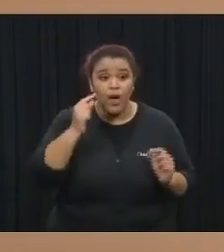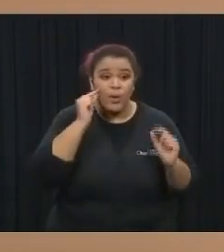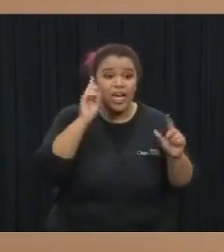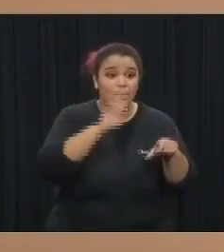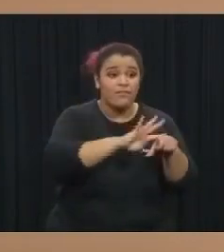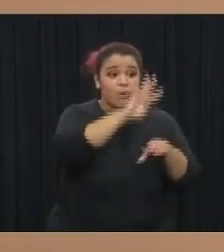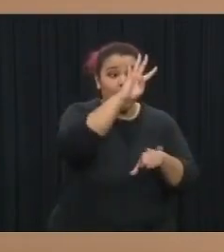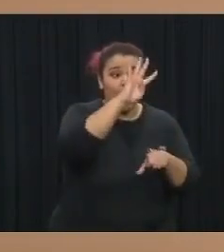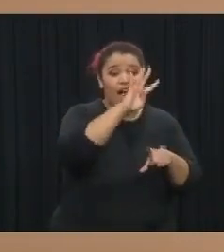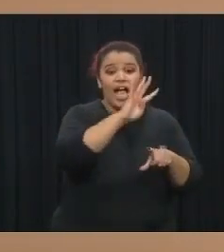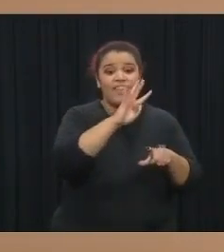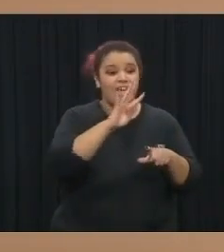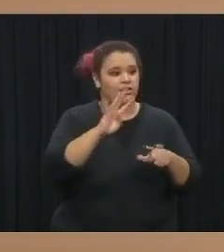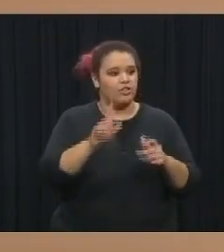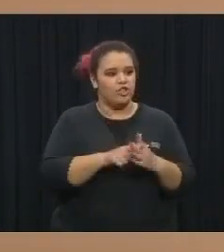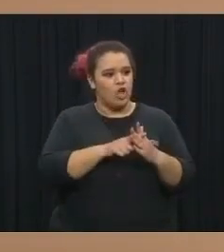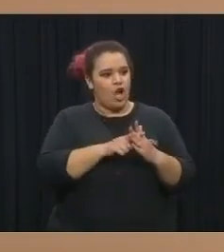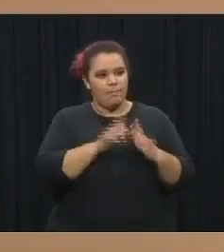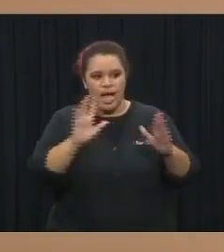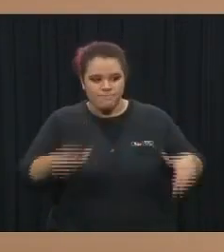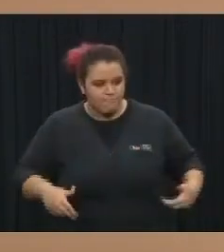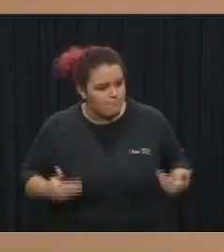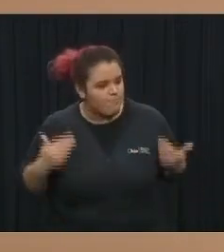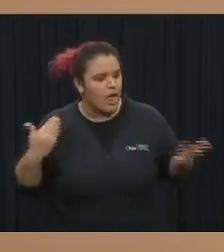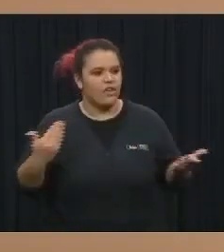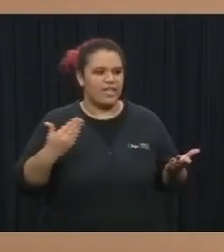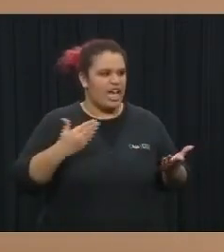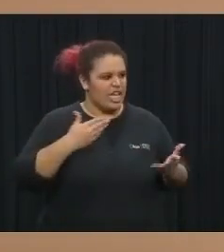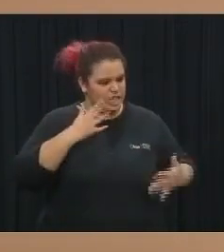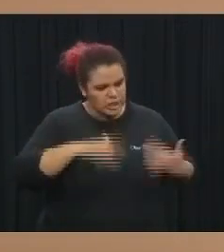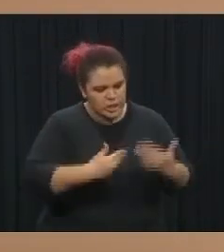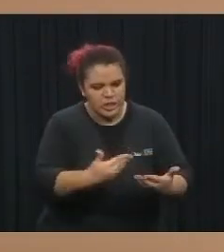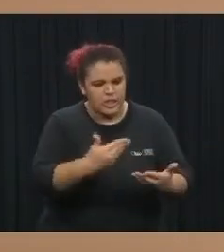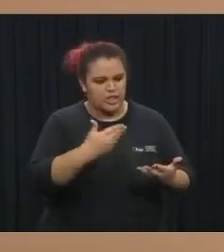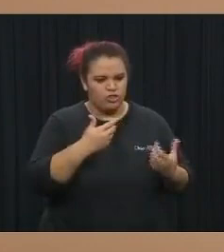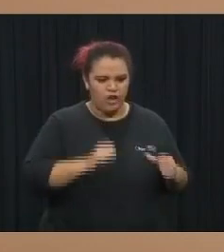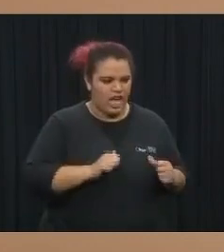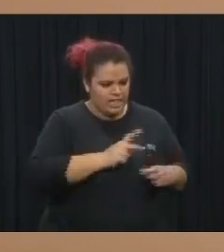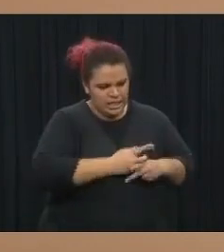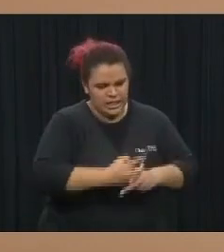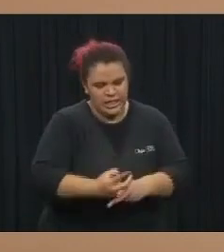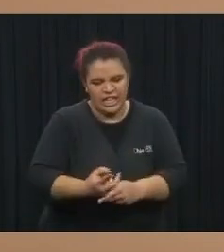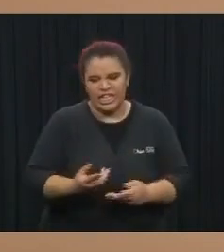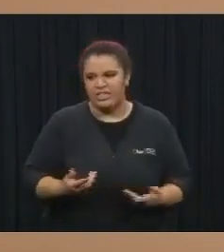begin again to maximize our response in Ohio. Thank you.